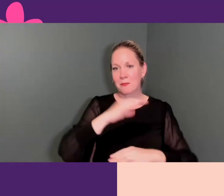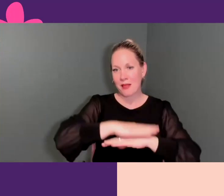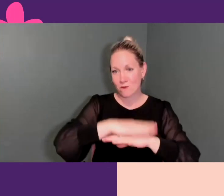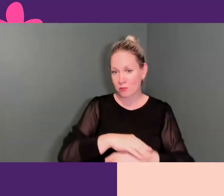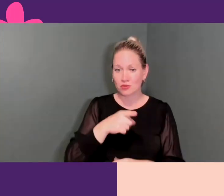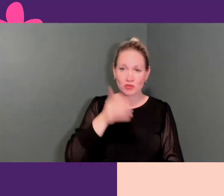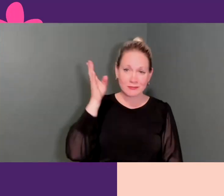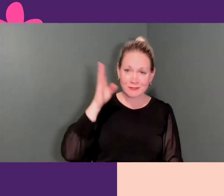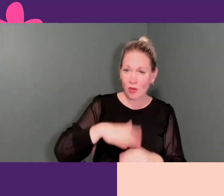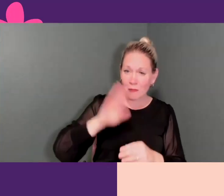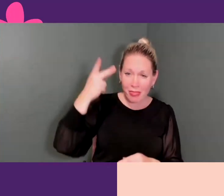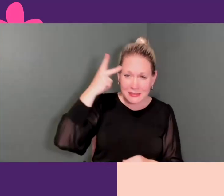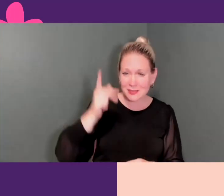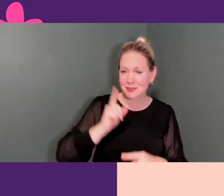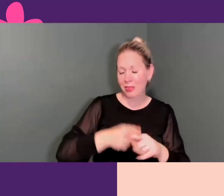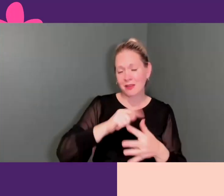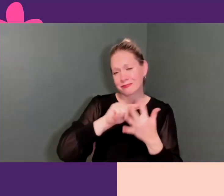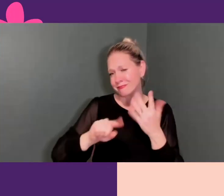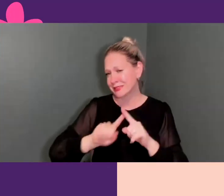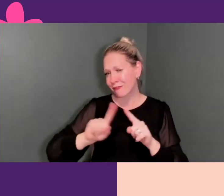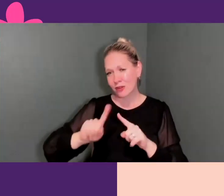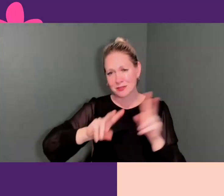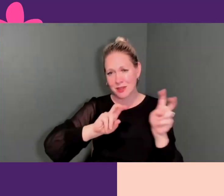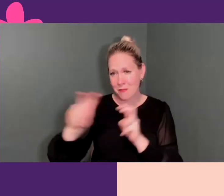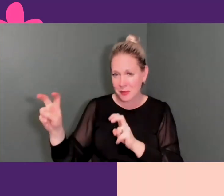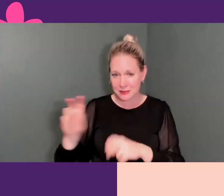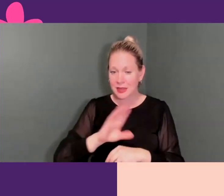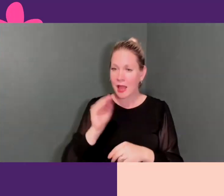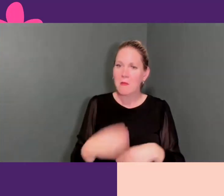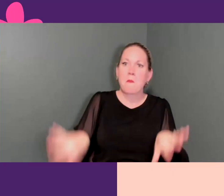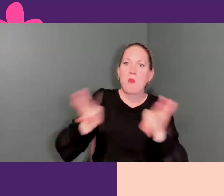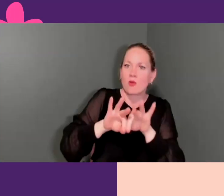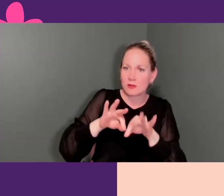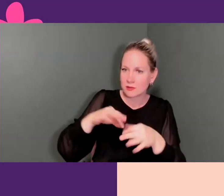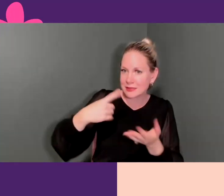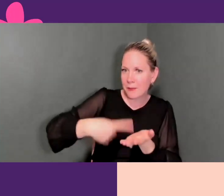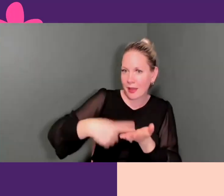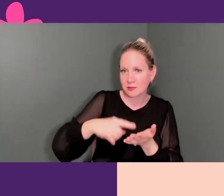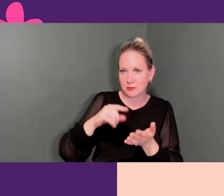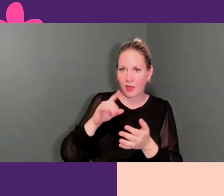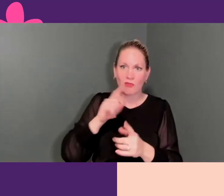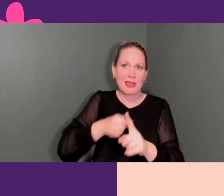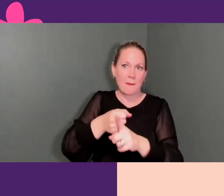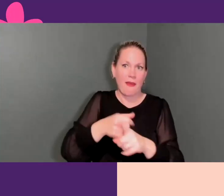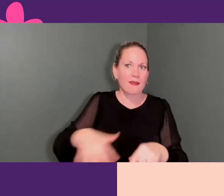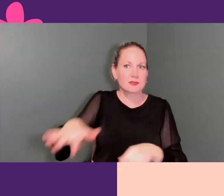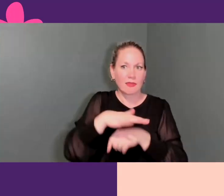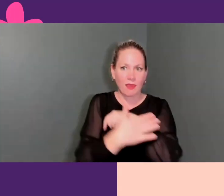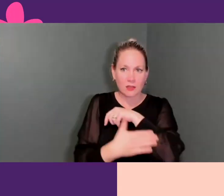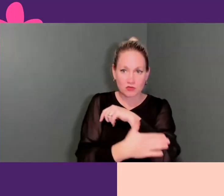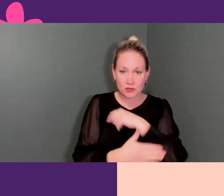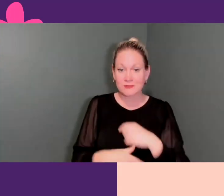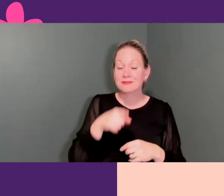and a wide range of topics and timely debates on issues of national significance. And as a two-time breast